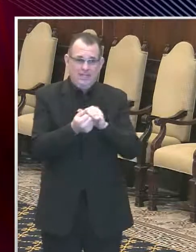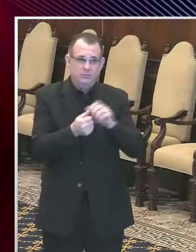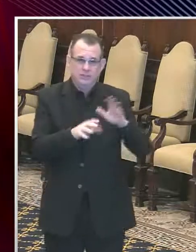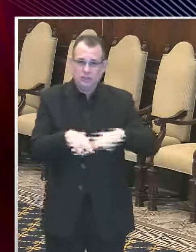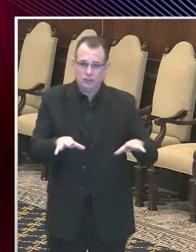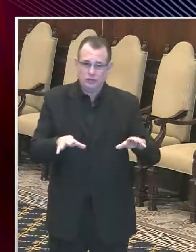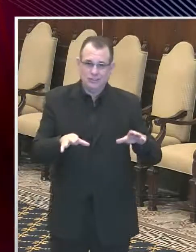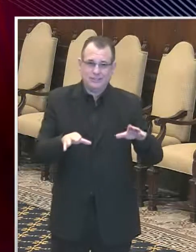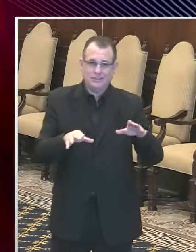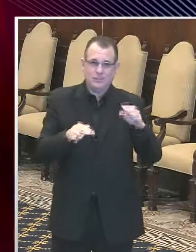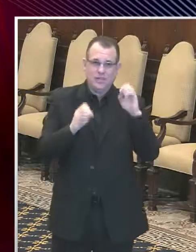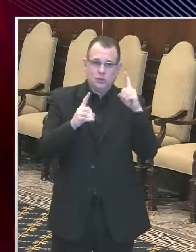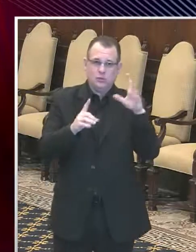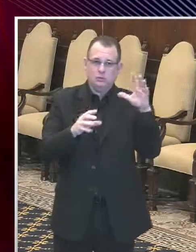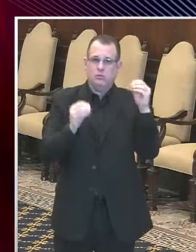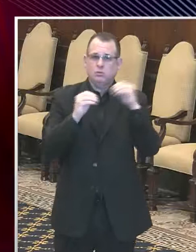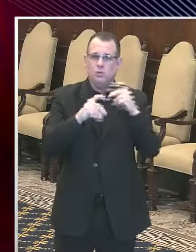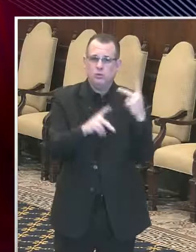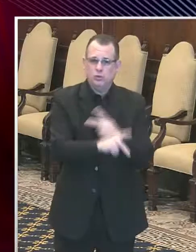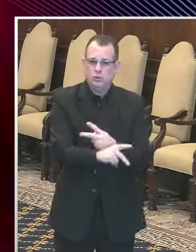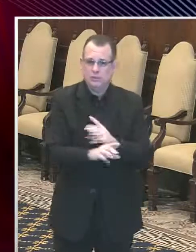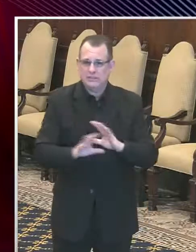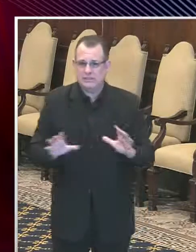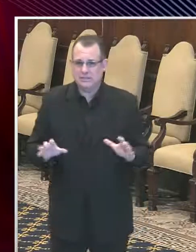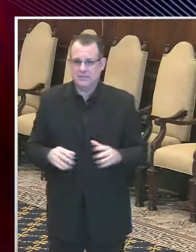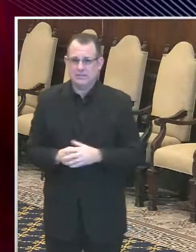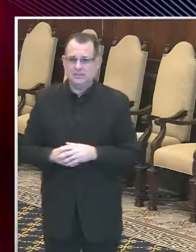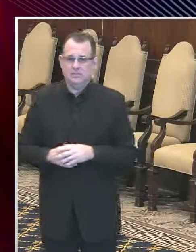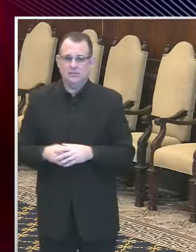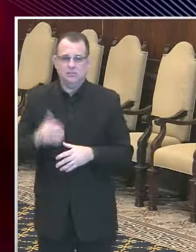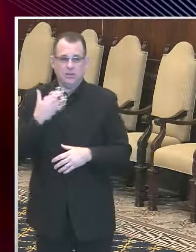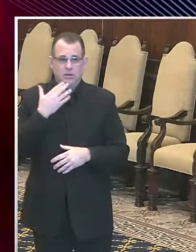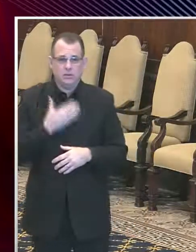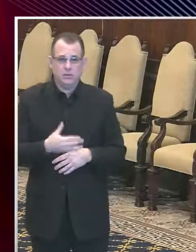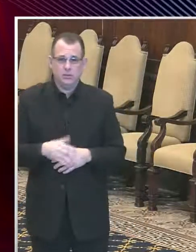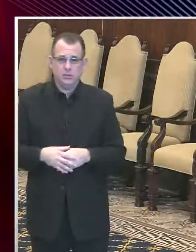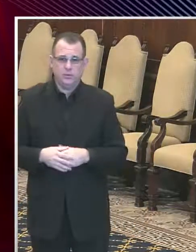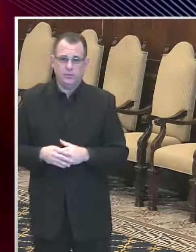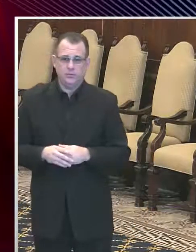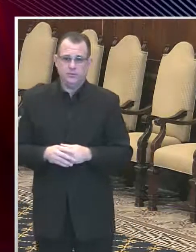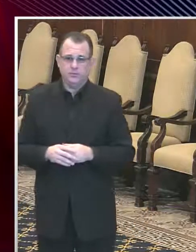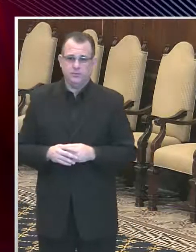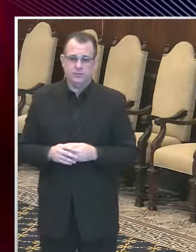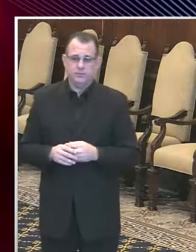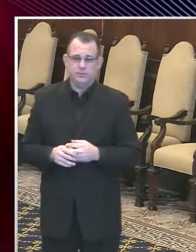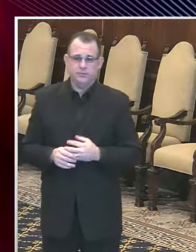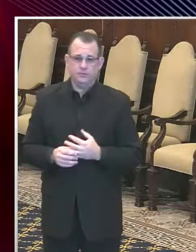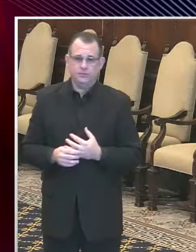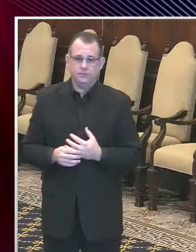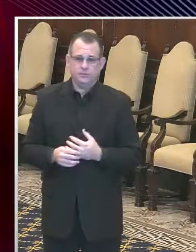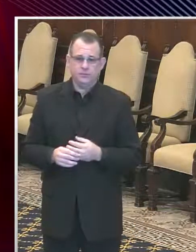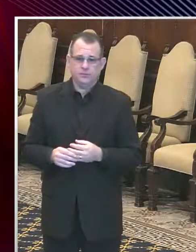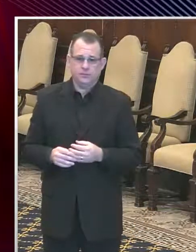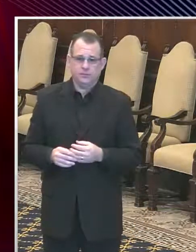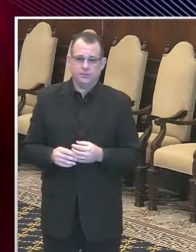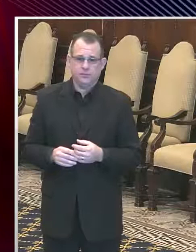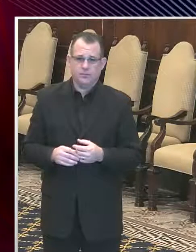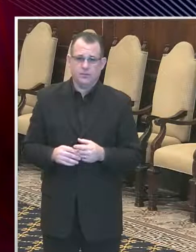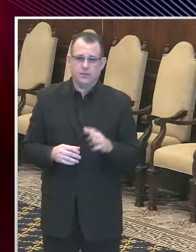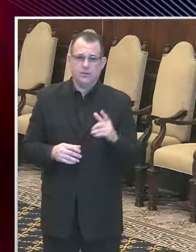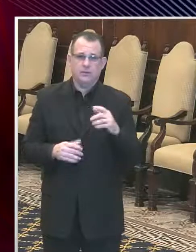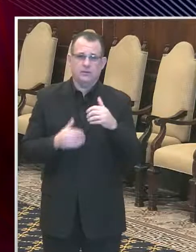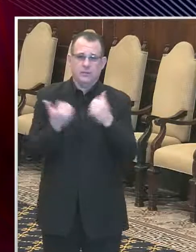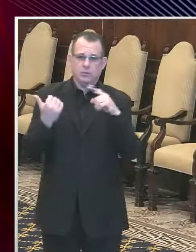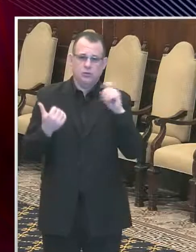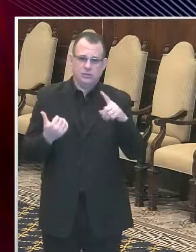already. Thank you. Sure. So this is a separate way that restaurants might